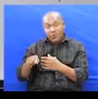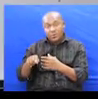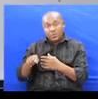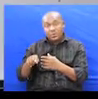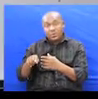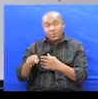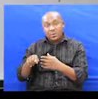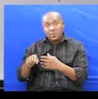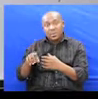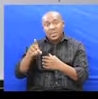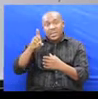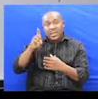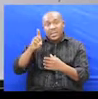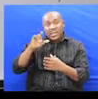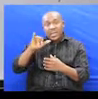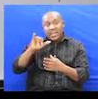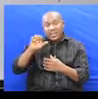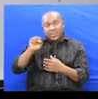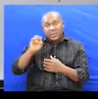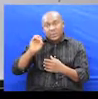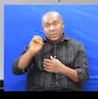of a solute